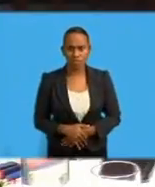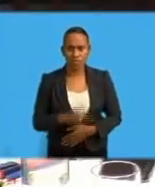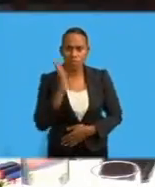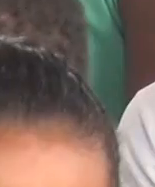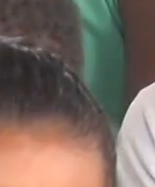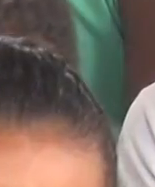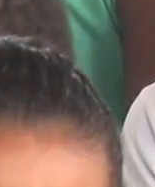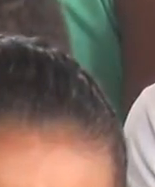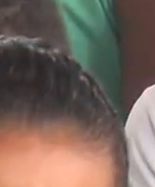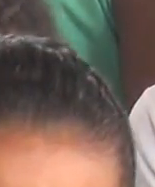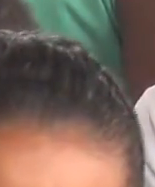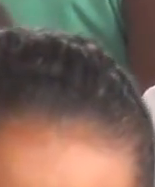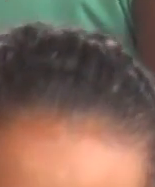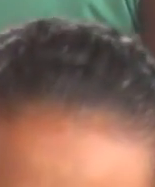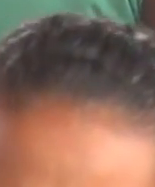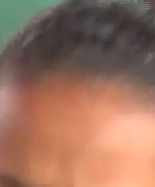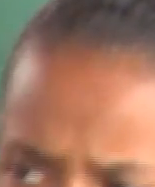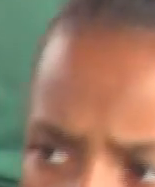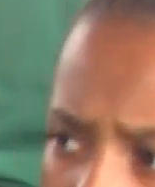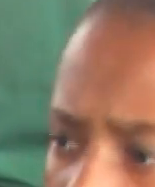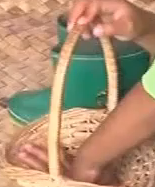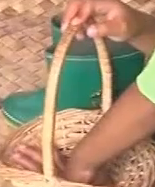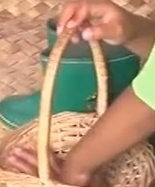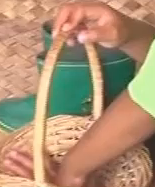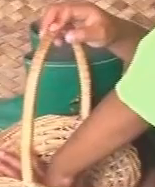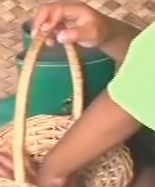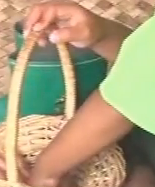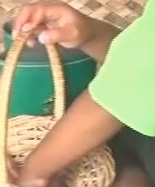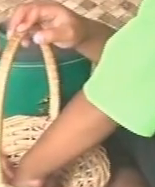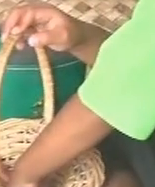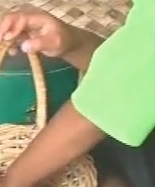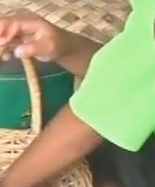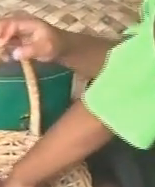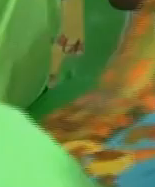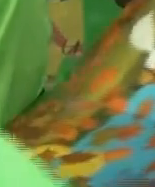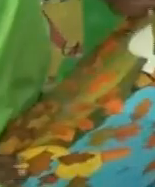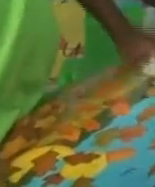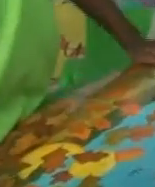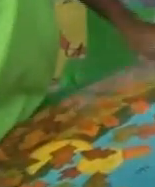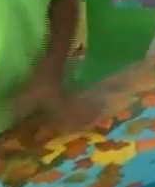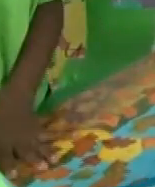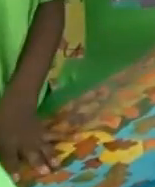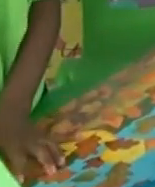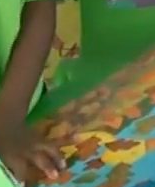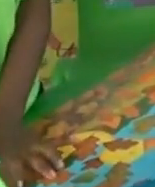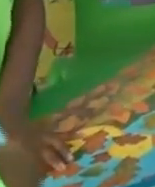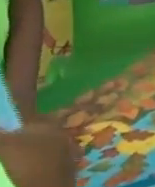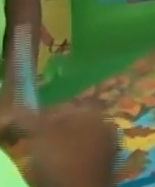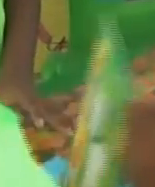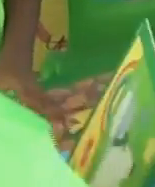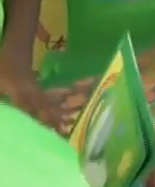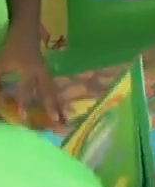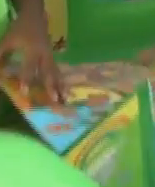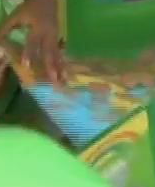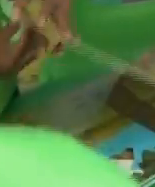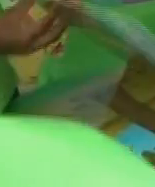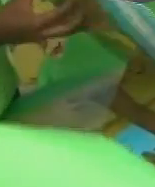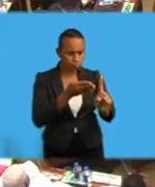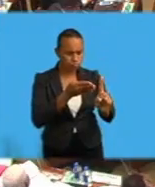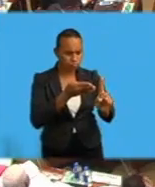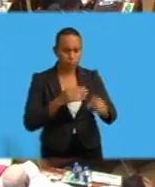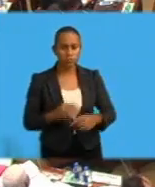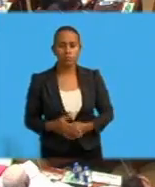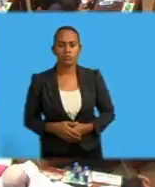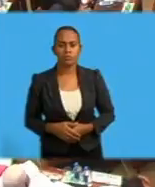Yeah, right. Former Education Minister Dr. Mahendra Reddy clarified that the pay scales are determined by the teachers' qualifications and